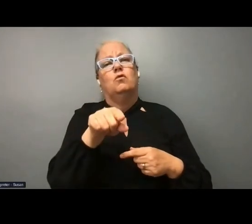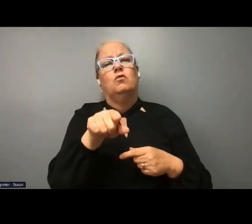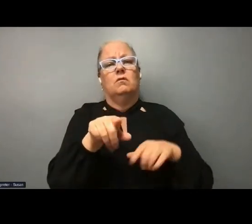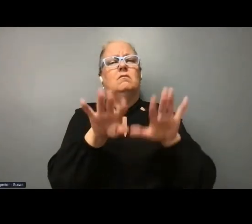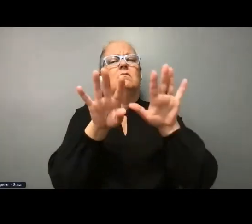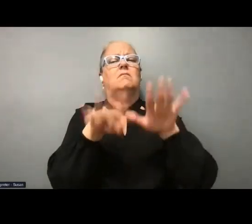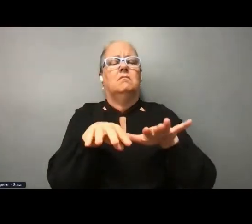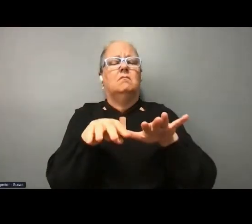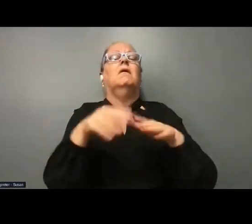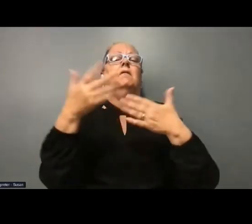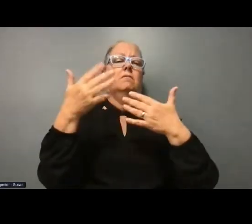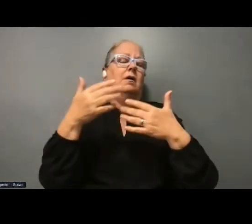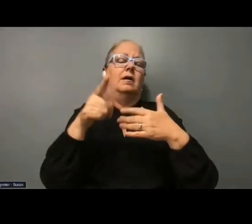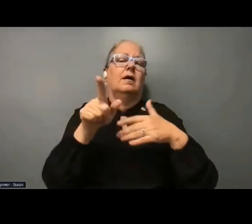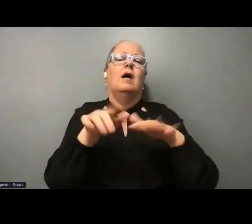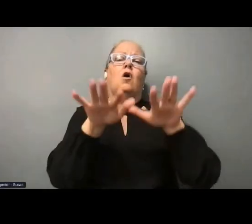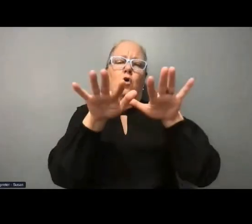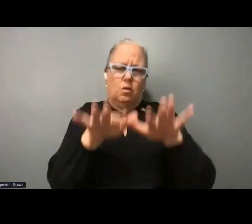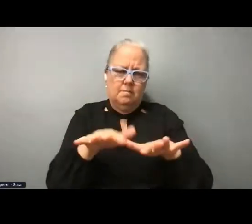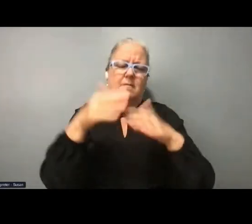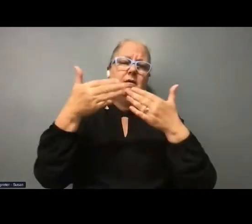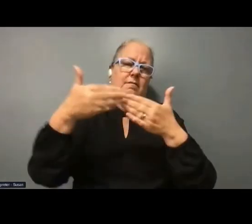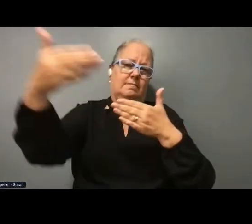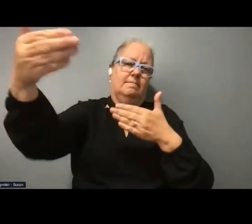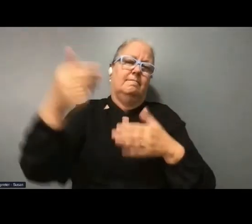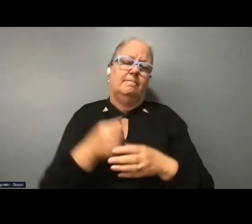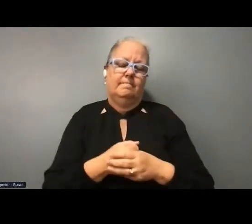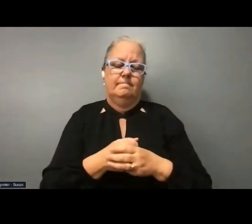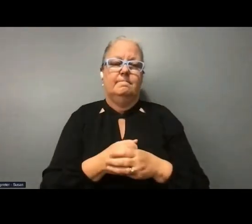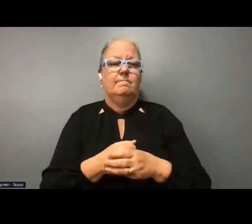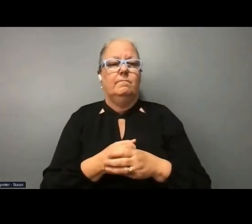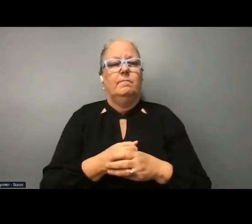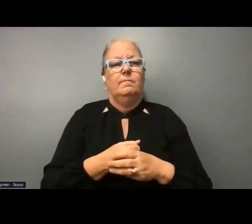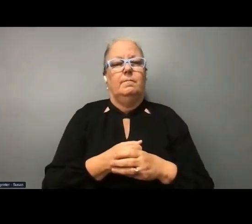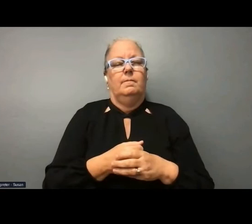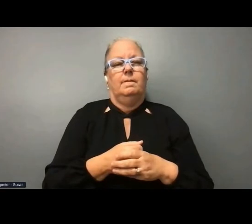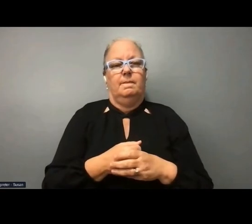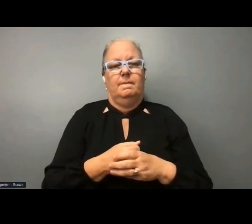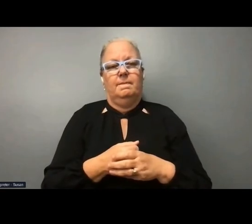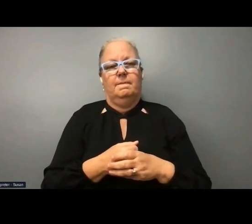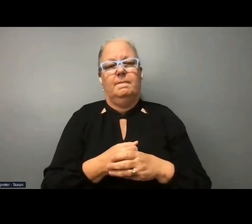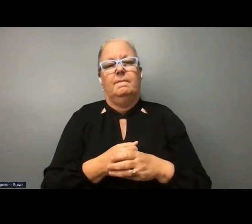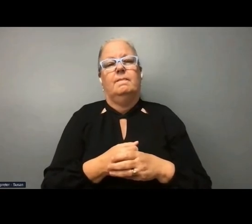But for the facilitators, as I said, that through the facilitators one,